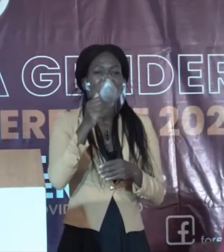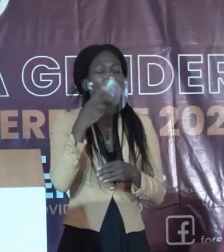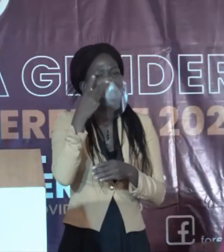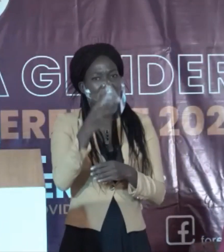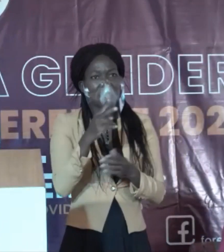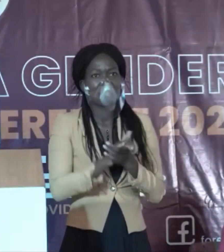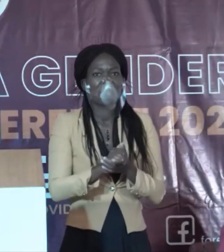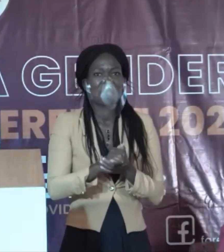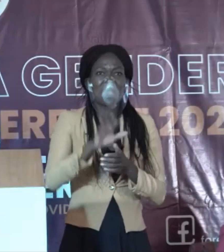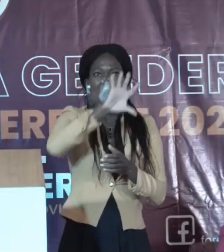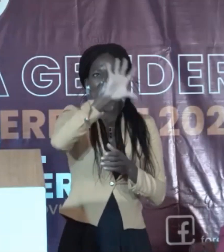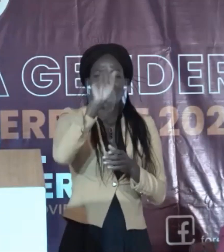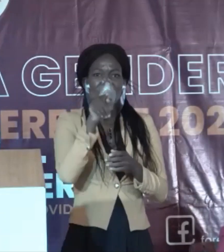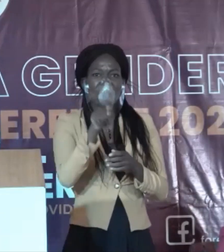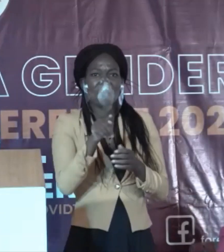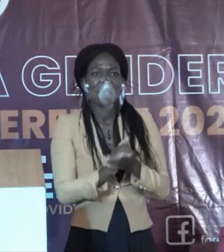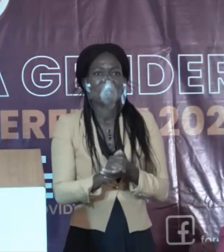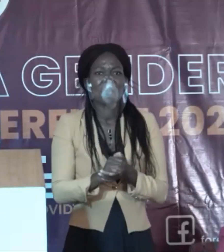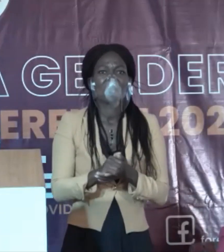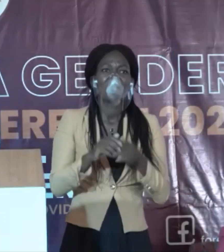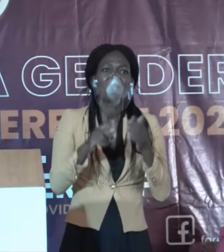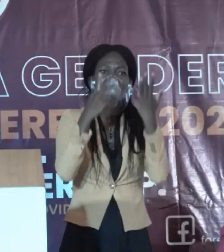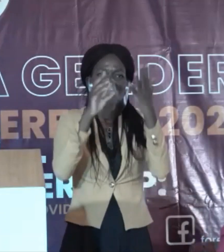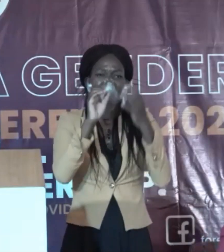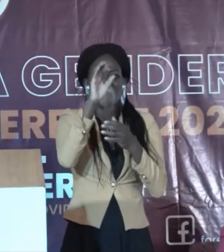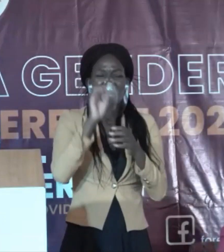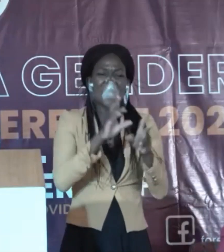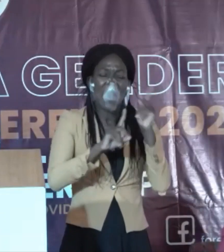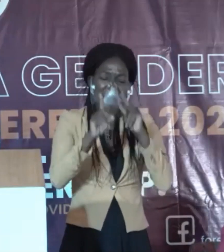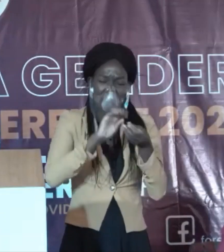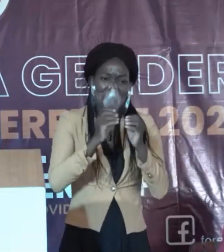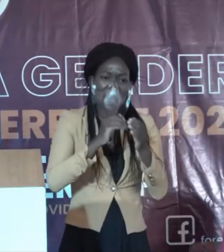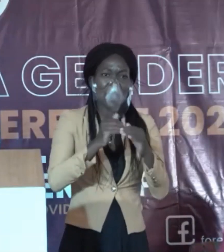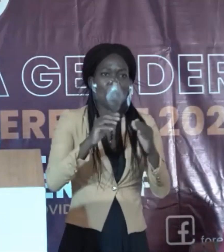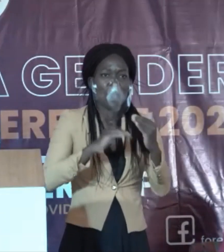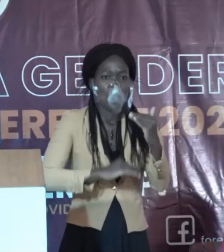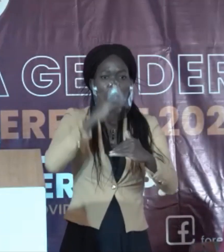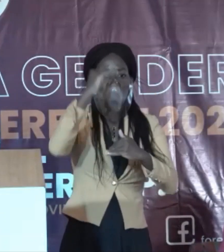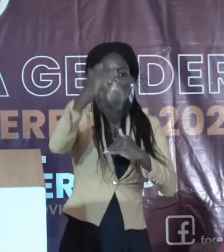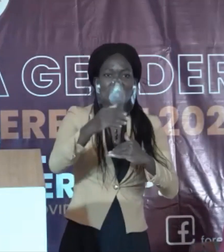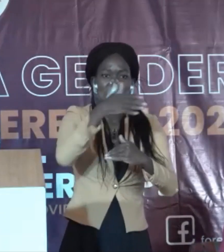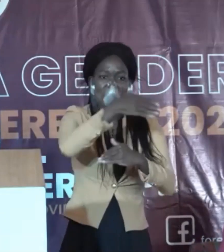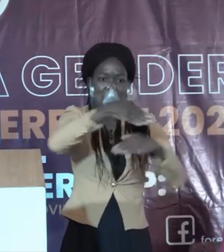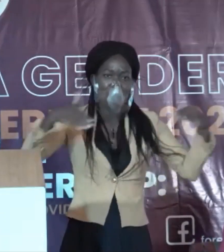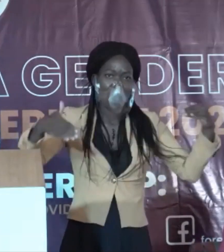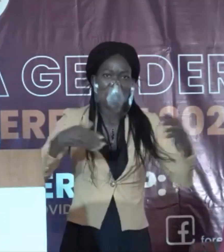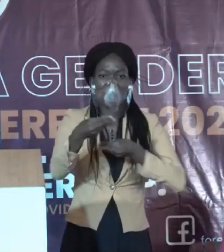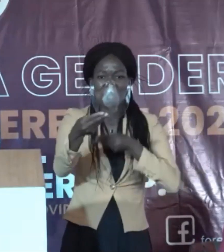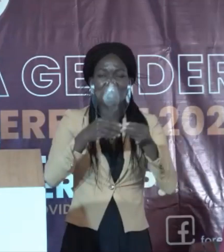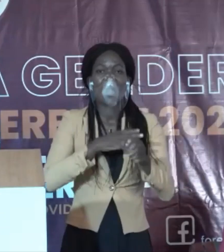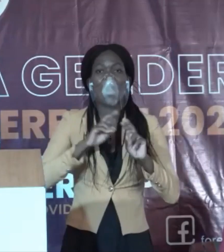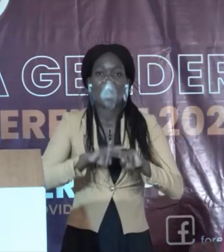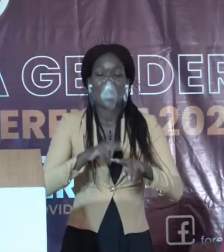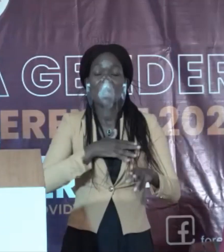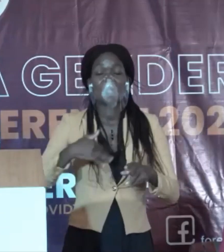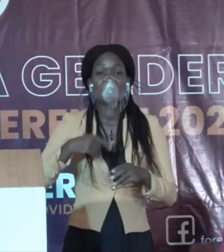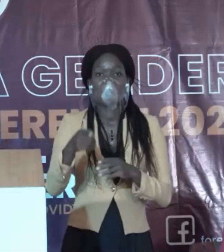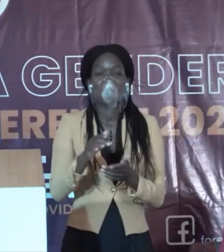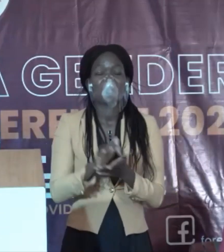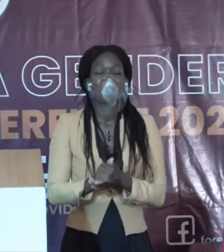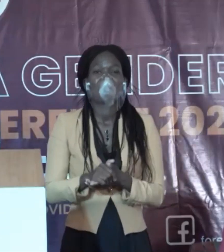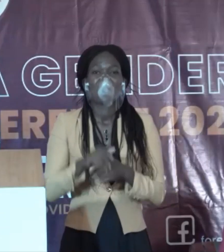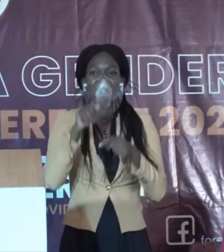80% of individual cross-border traders are women. However, most of the border areas in the region lack basic infrastructure to